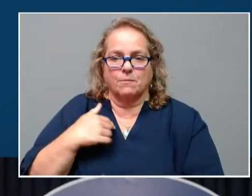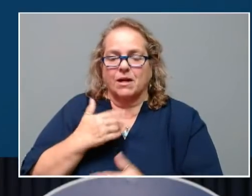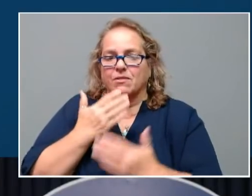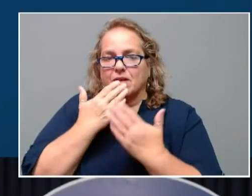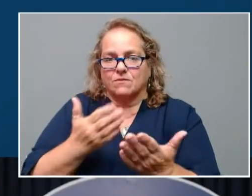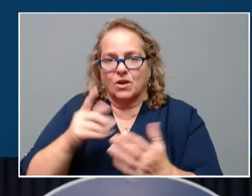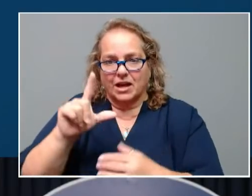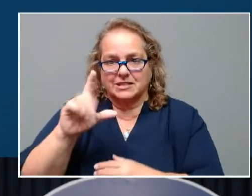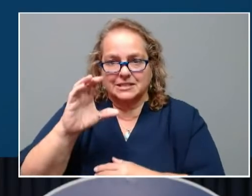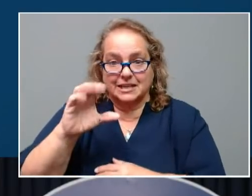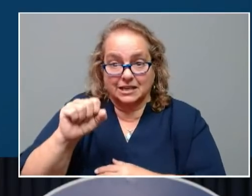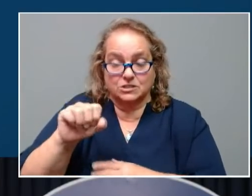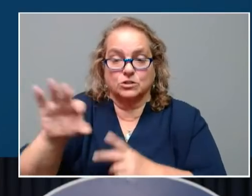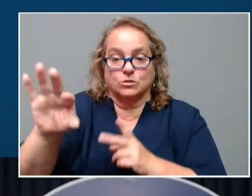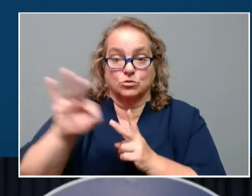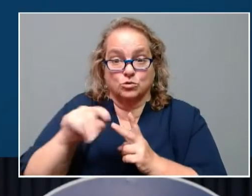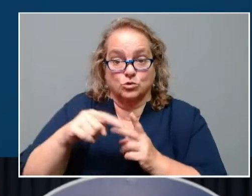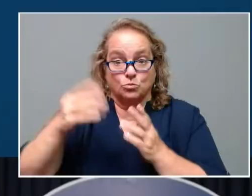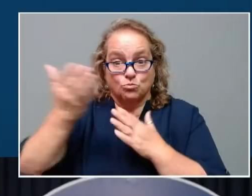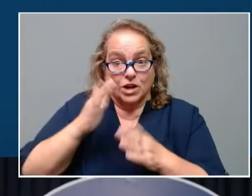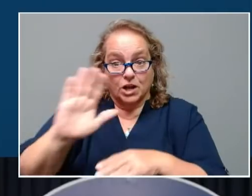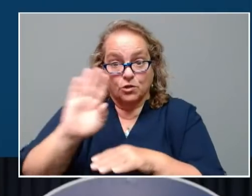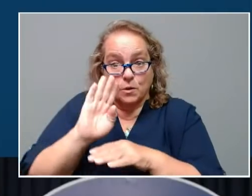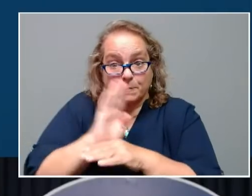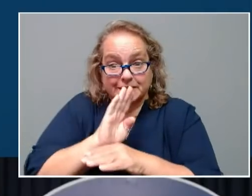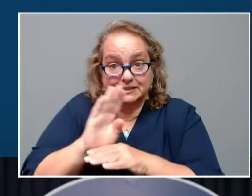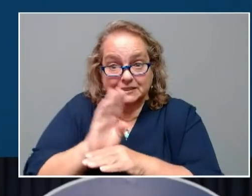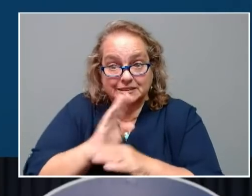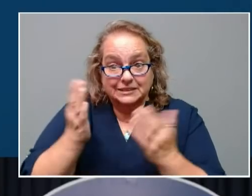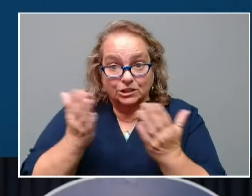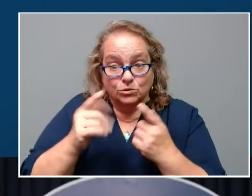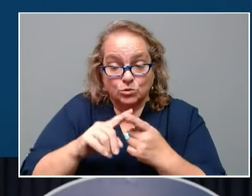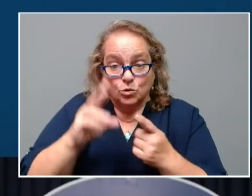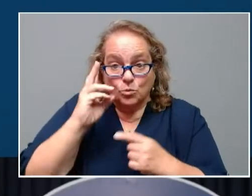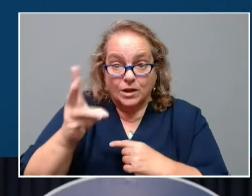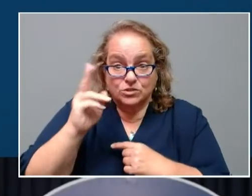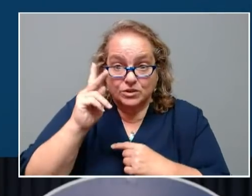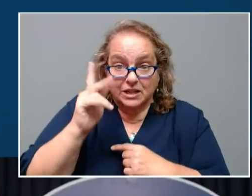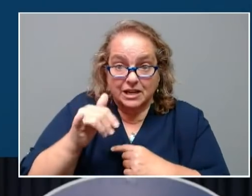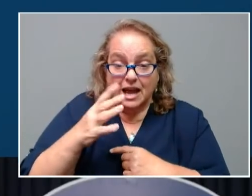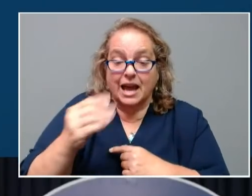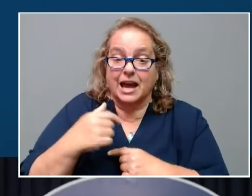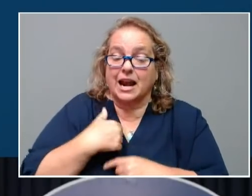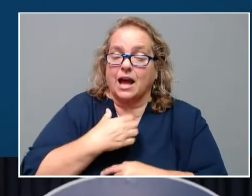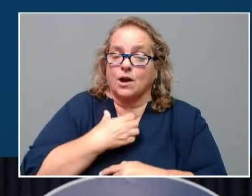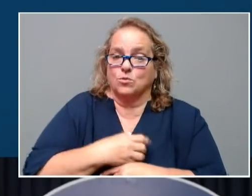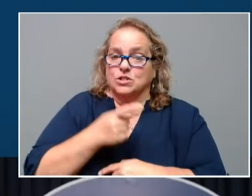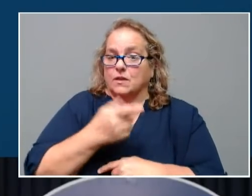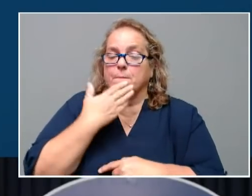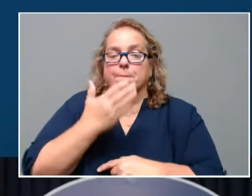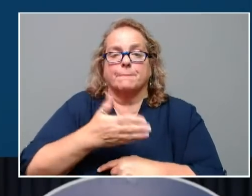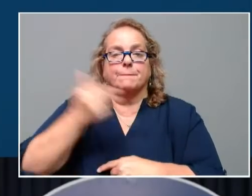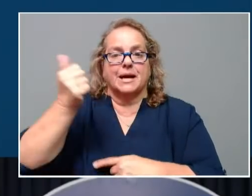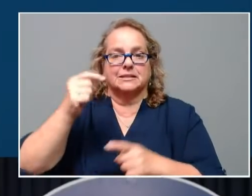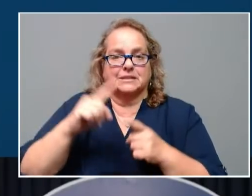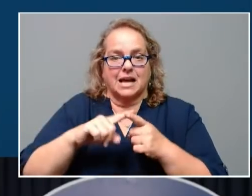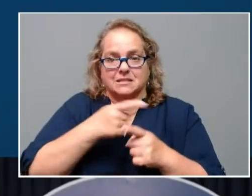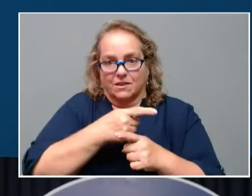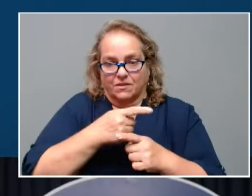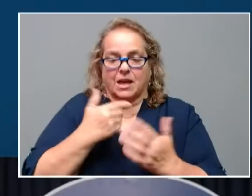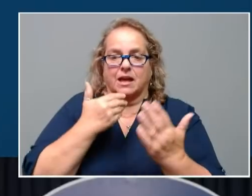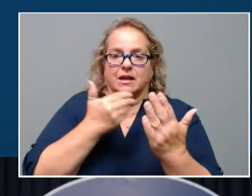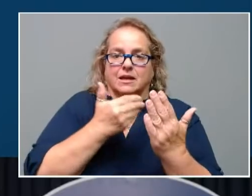leaders chose to bring their business to Western Kentucky, and I wish them the best as they approach breaking ground on the